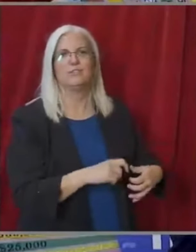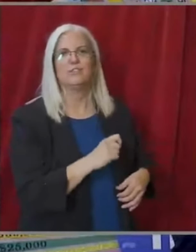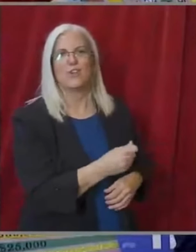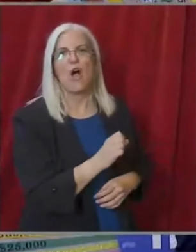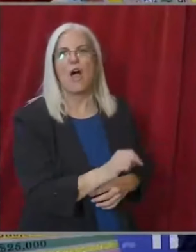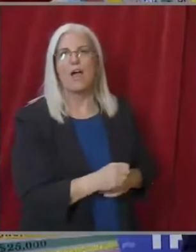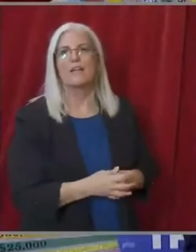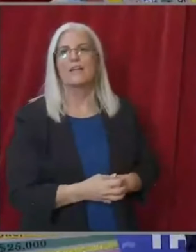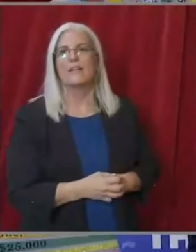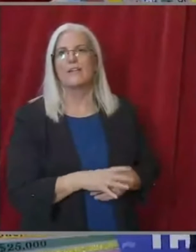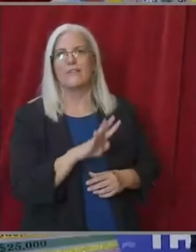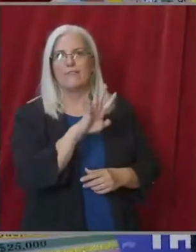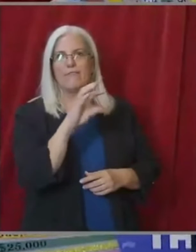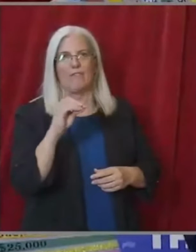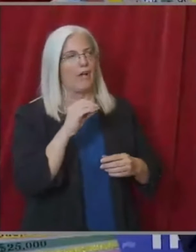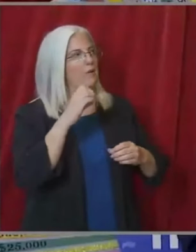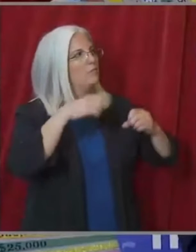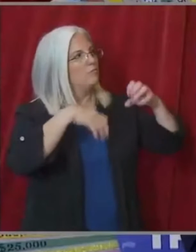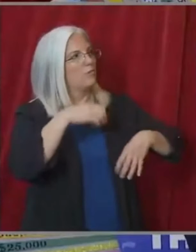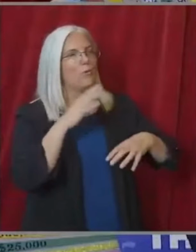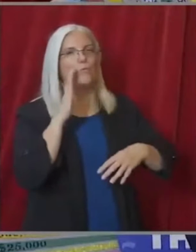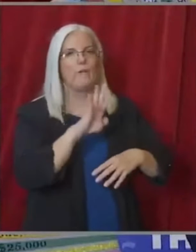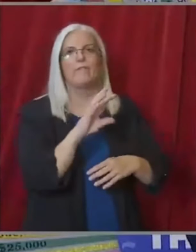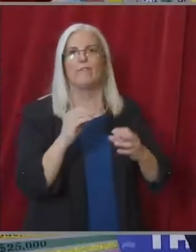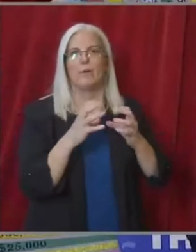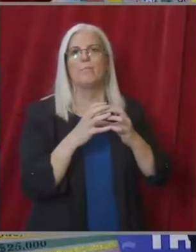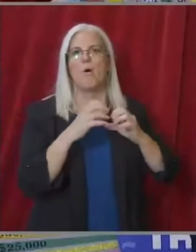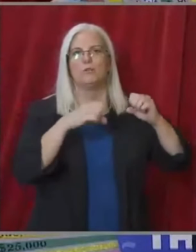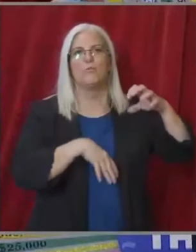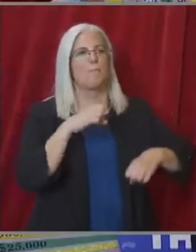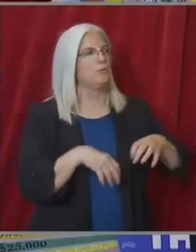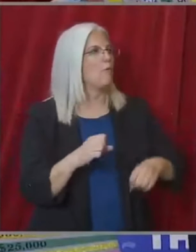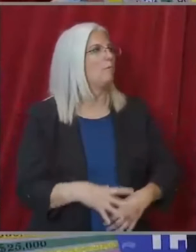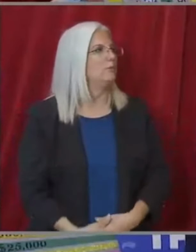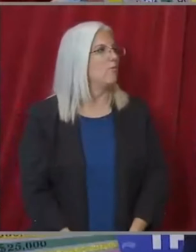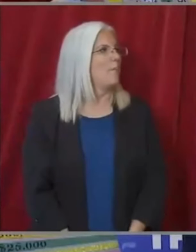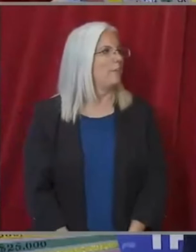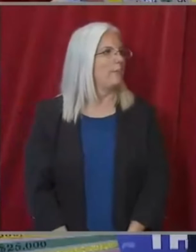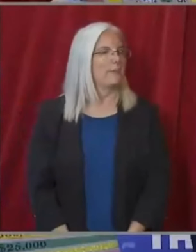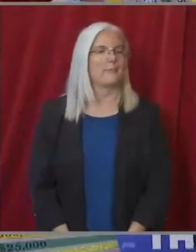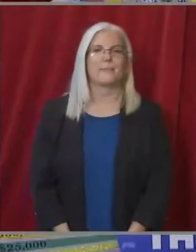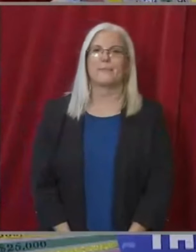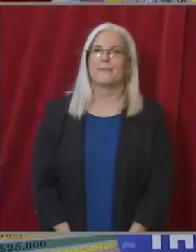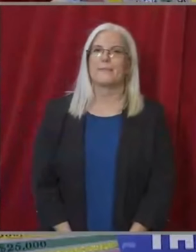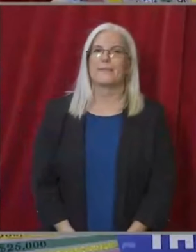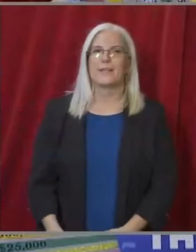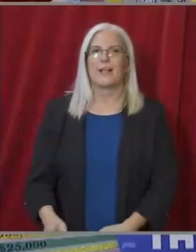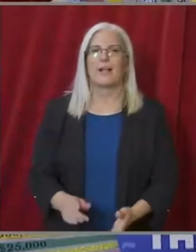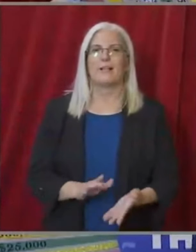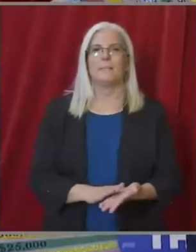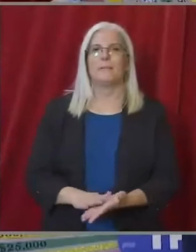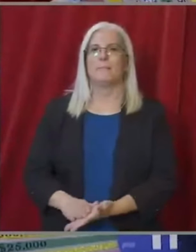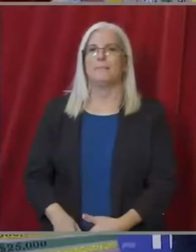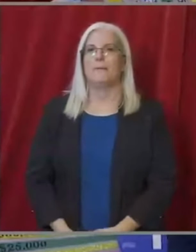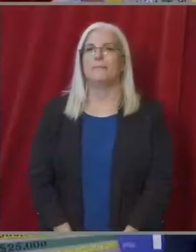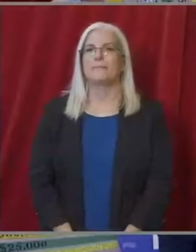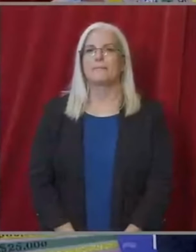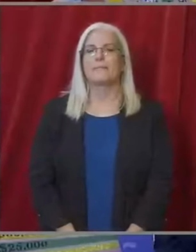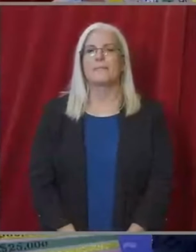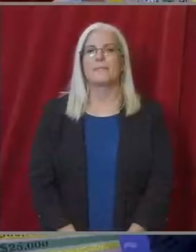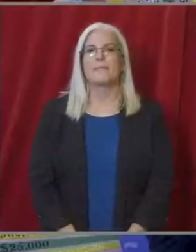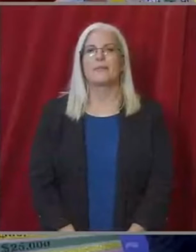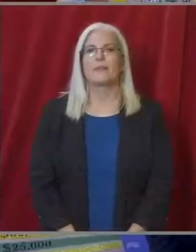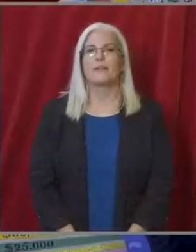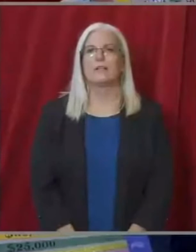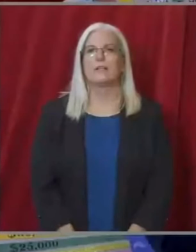50 balls. We're going to get the first 15 names and do the first five here in a second. There it drops. Takes about 10 seconds, and